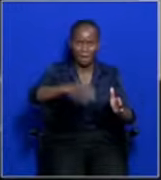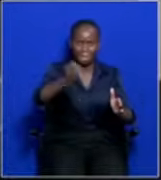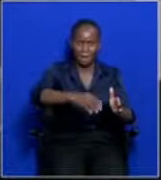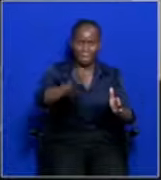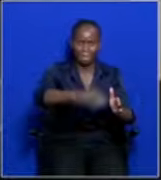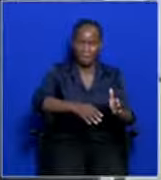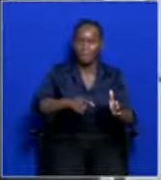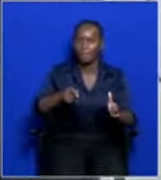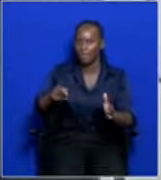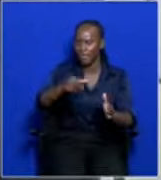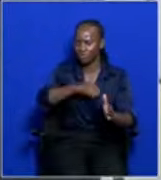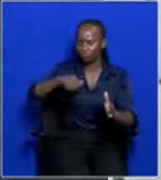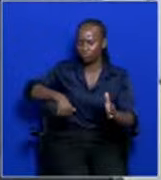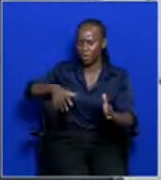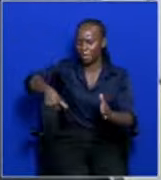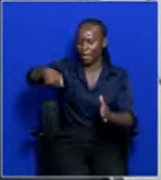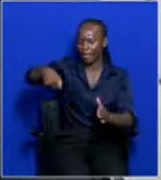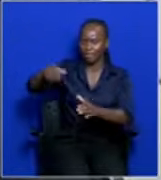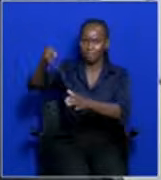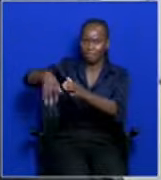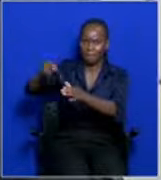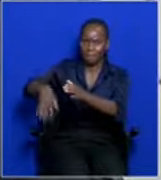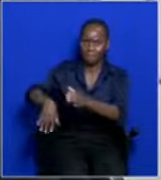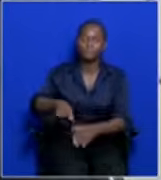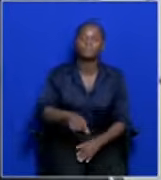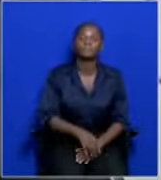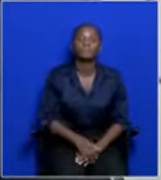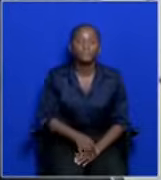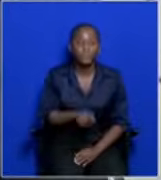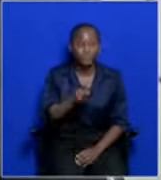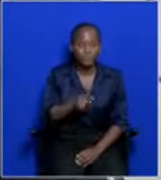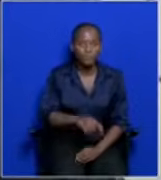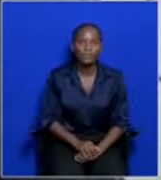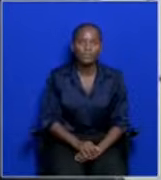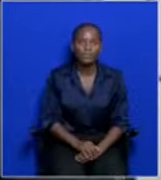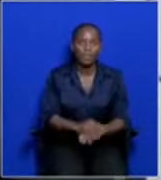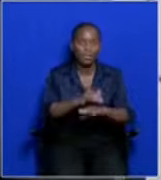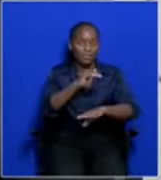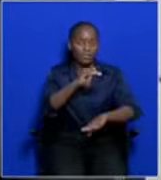The employer's friend was instructed to leave.